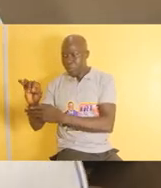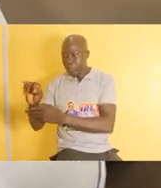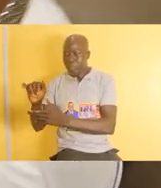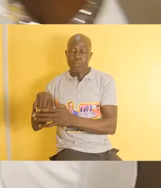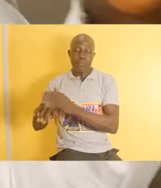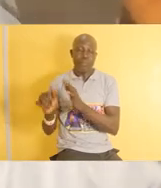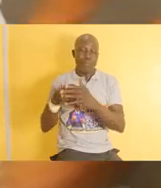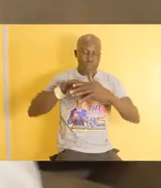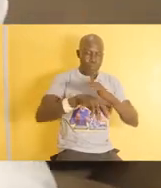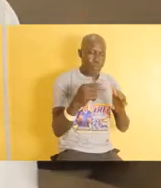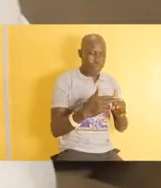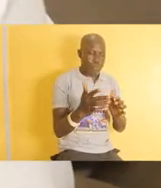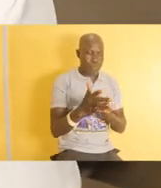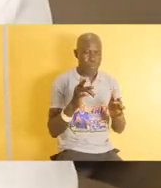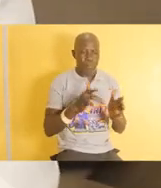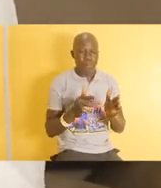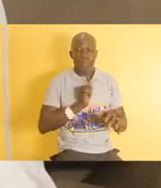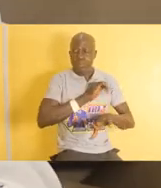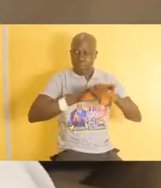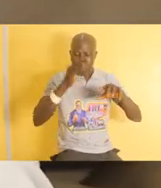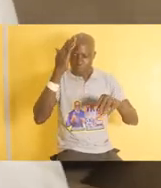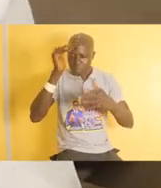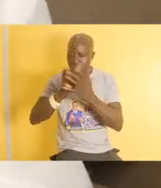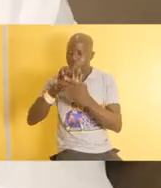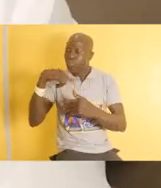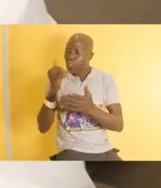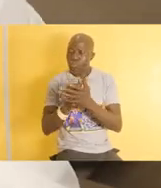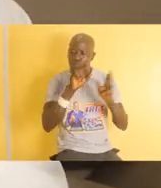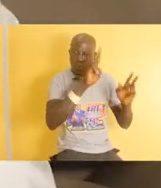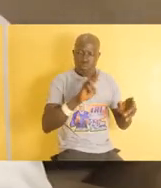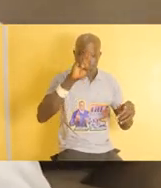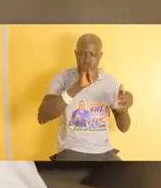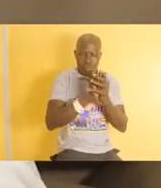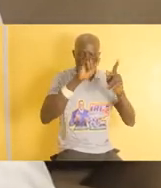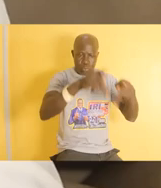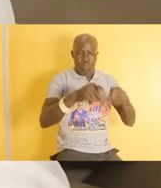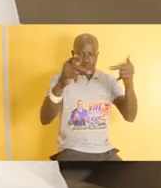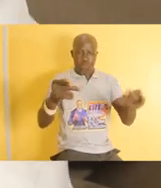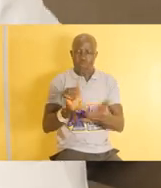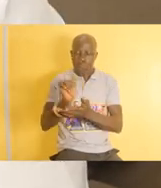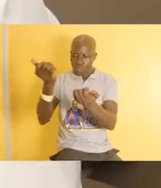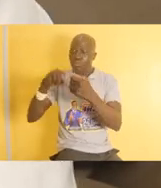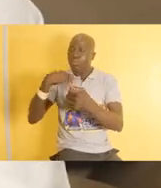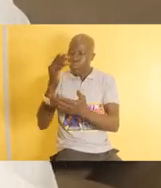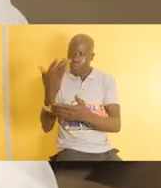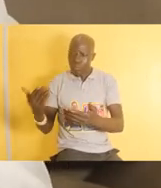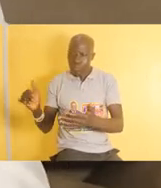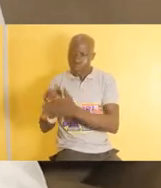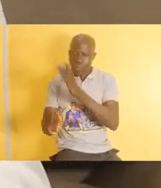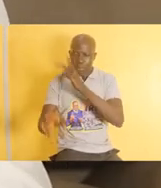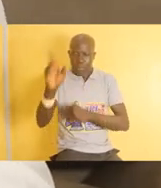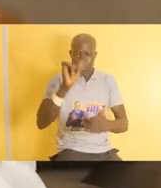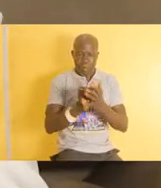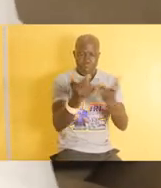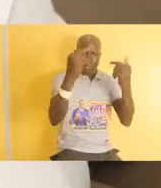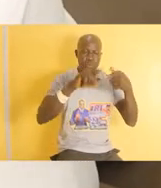to jagada ba lo mi ma won tin lo ipo re. I don't know the people using your position. Kenne kan mo ba so fun. I want to tell you something. Na ba komo